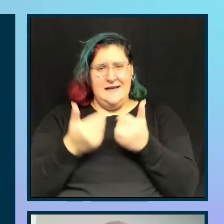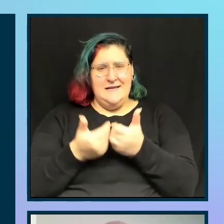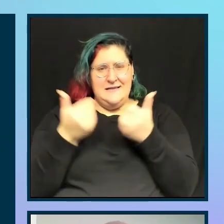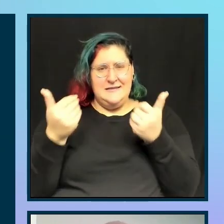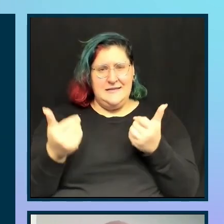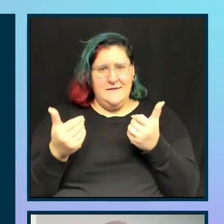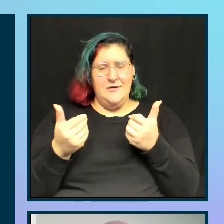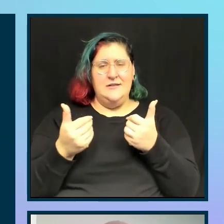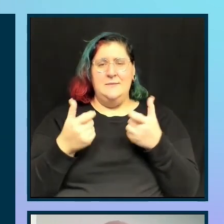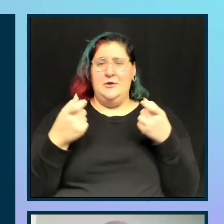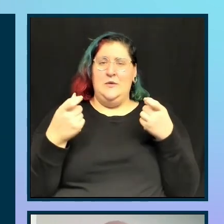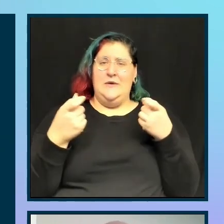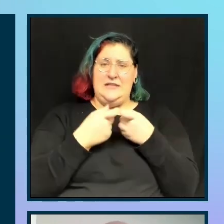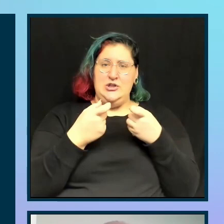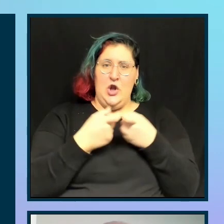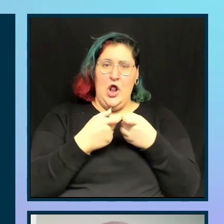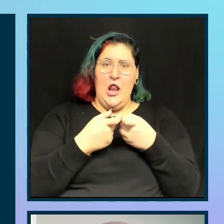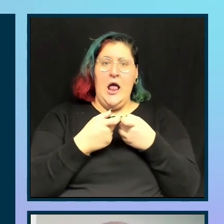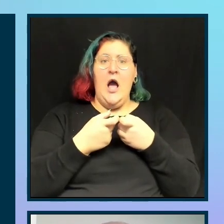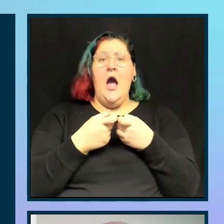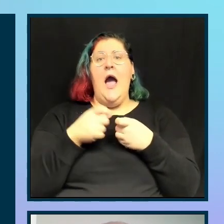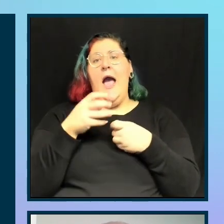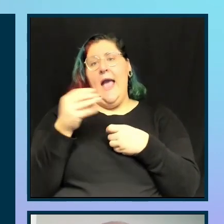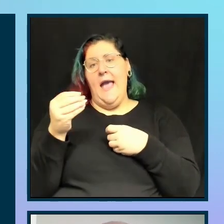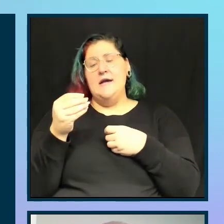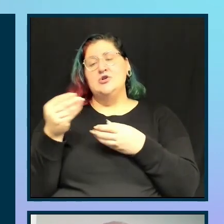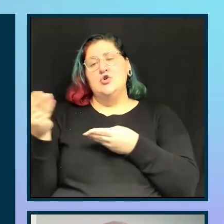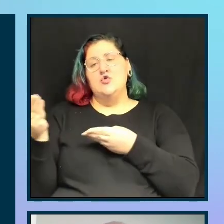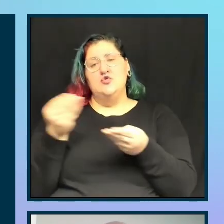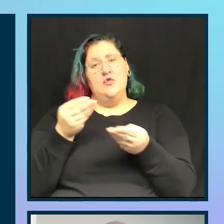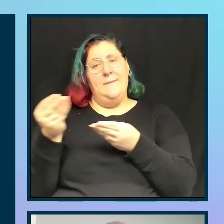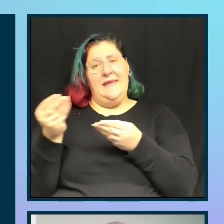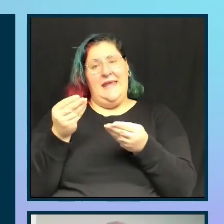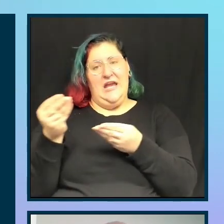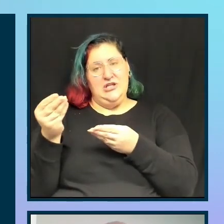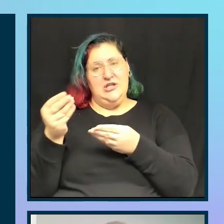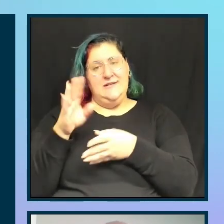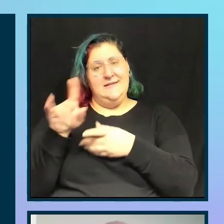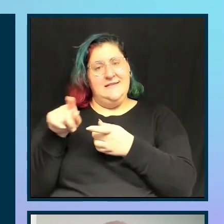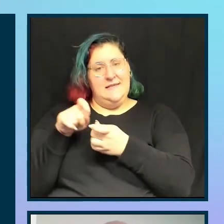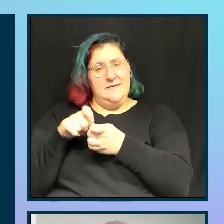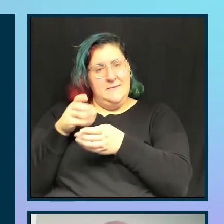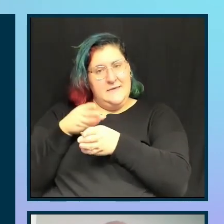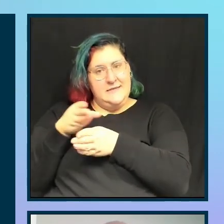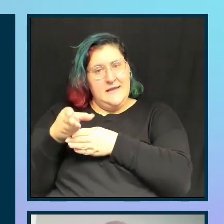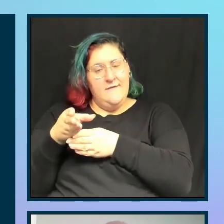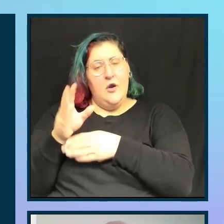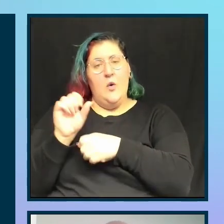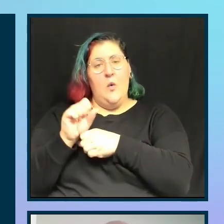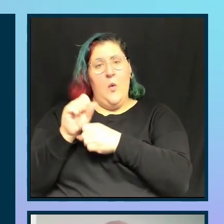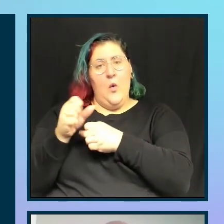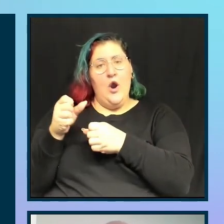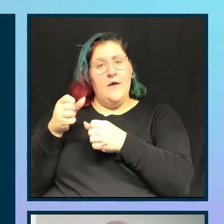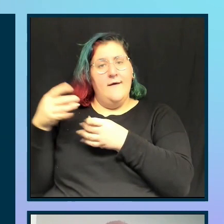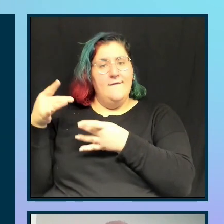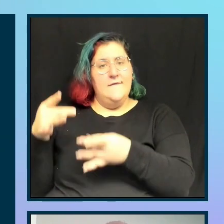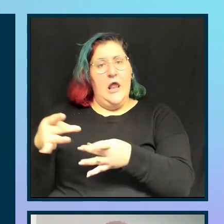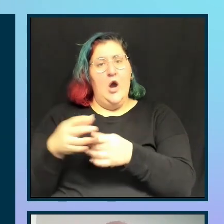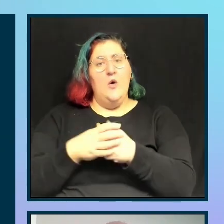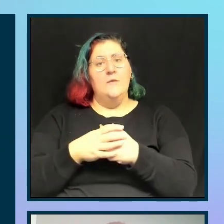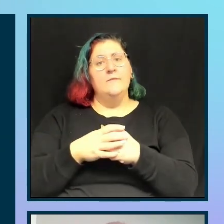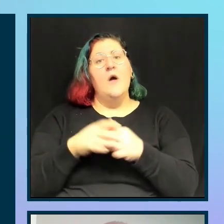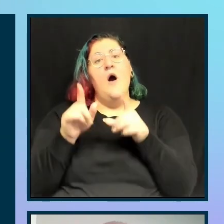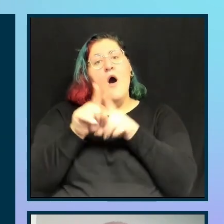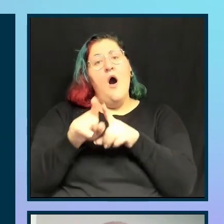and remediation workflows. I'm going to focus on primary accessible targets for the deliveries, going to be EPUB 3 and